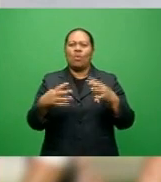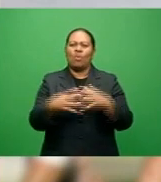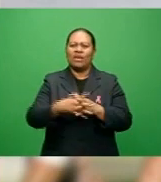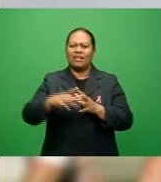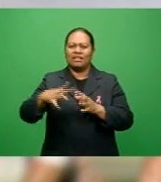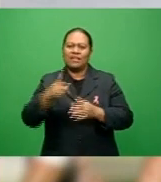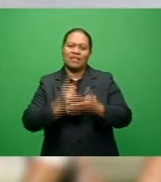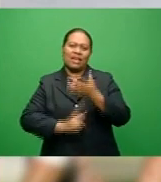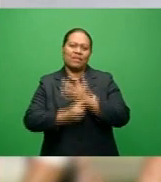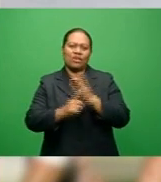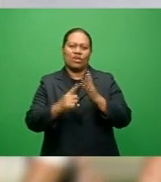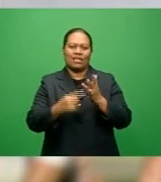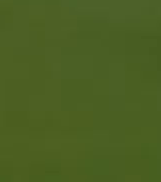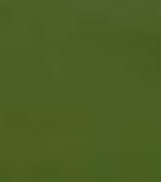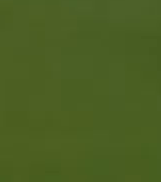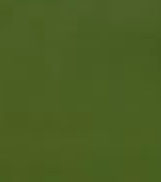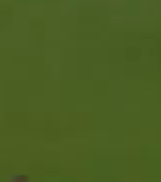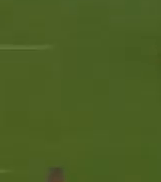in the Mitre 10 Cup.